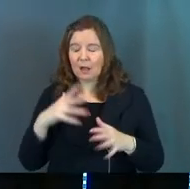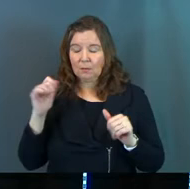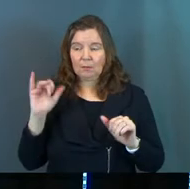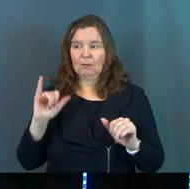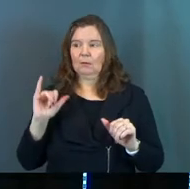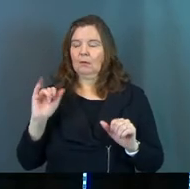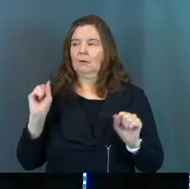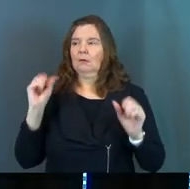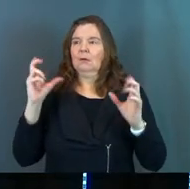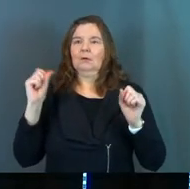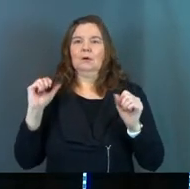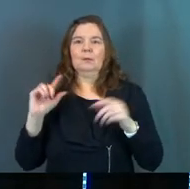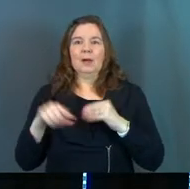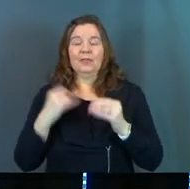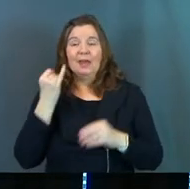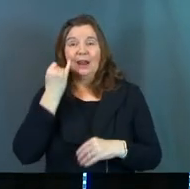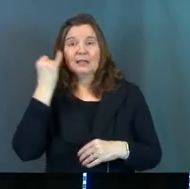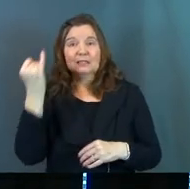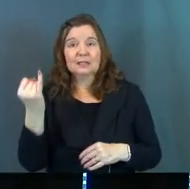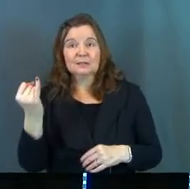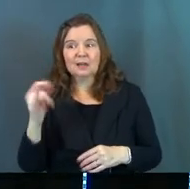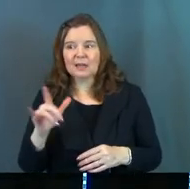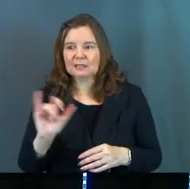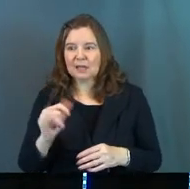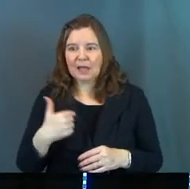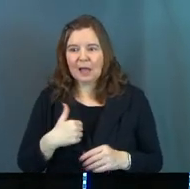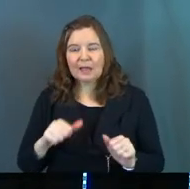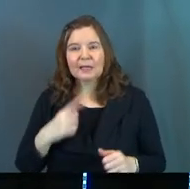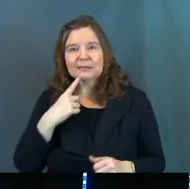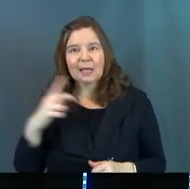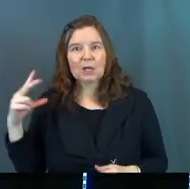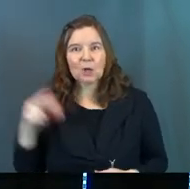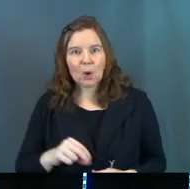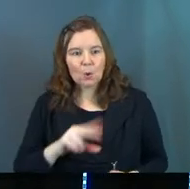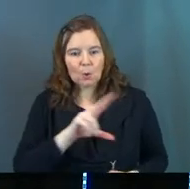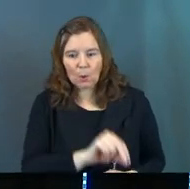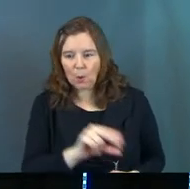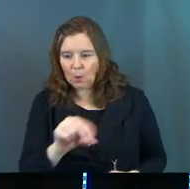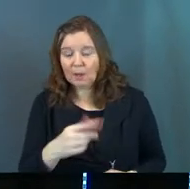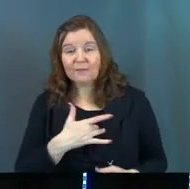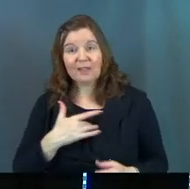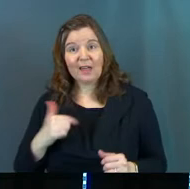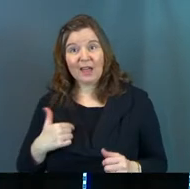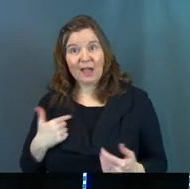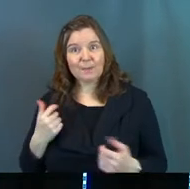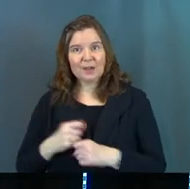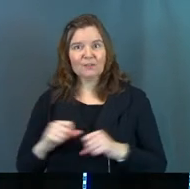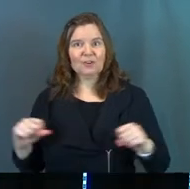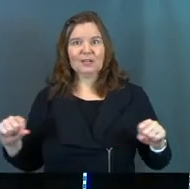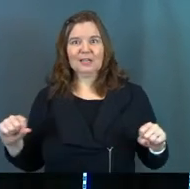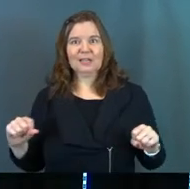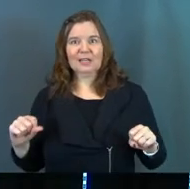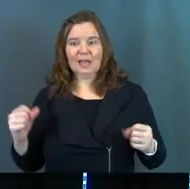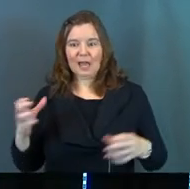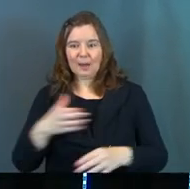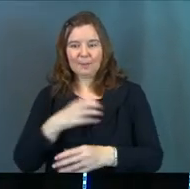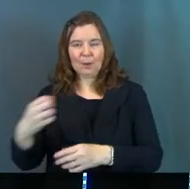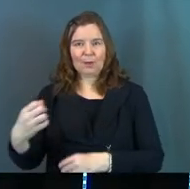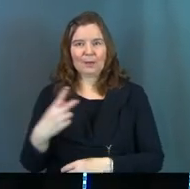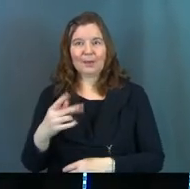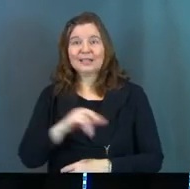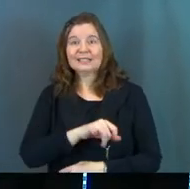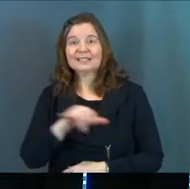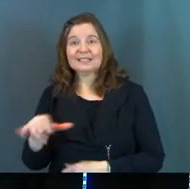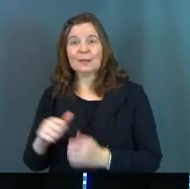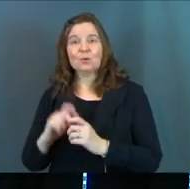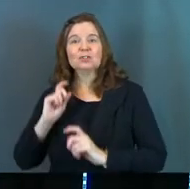just fired up about that idea. And it's like, I can say no to things. And it feels like I've been freed and power came back. It's the